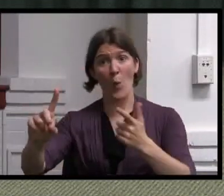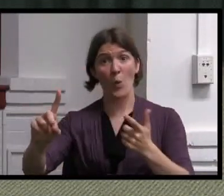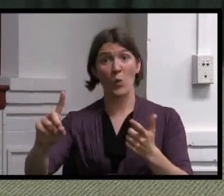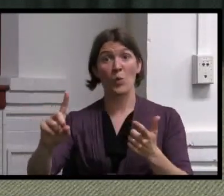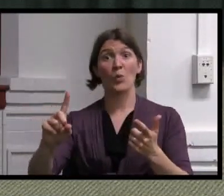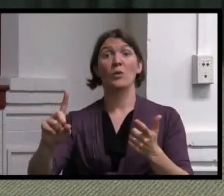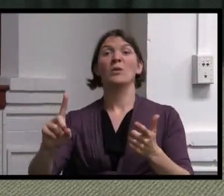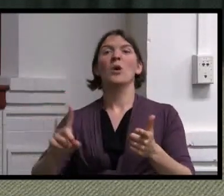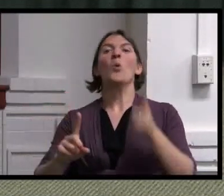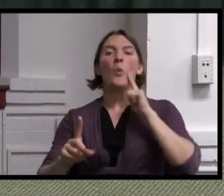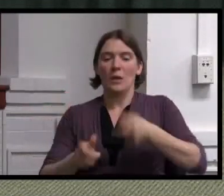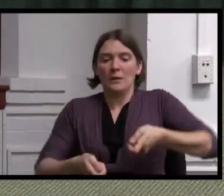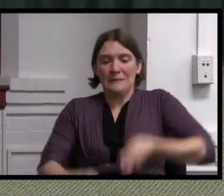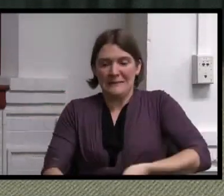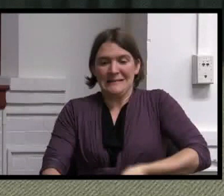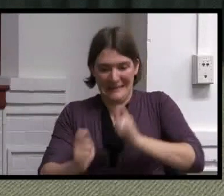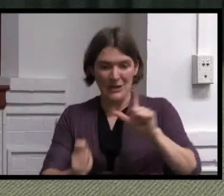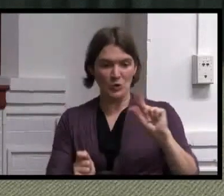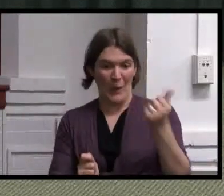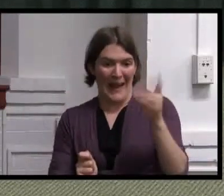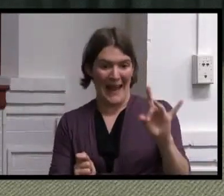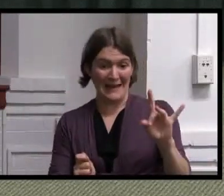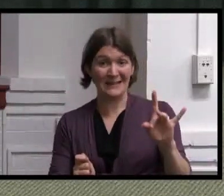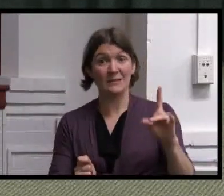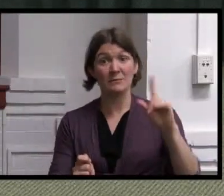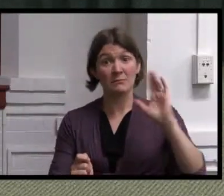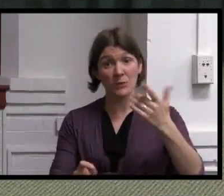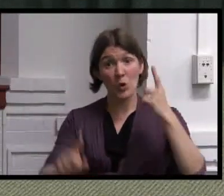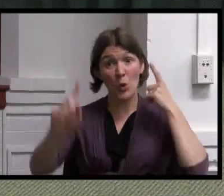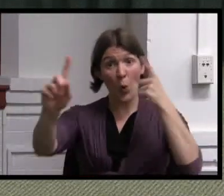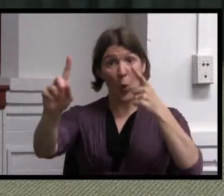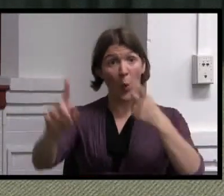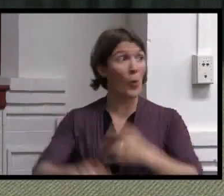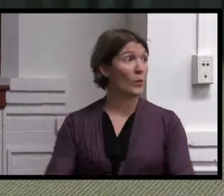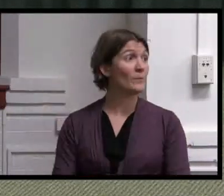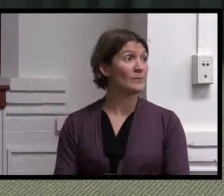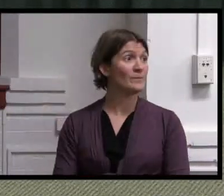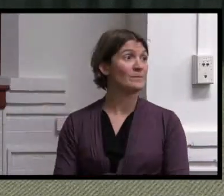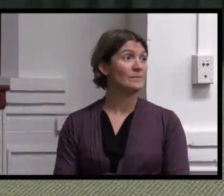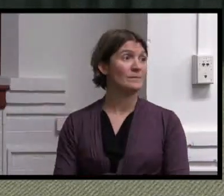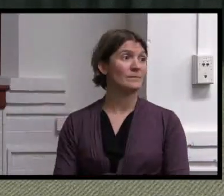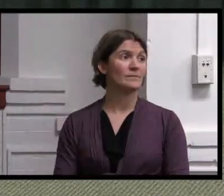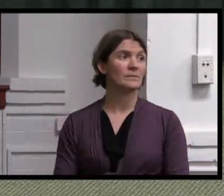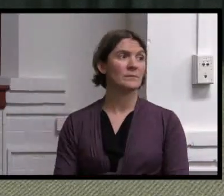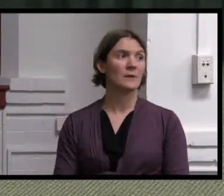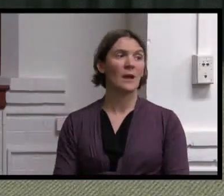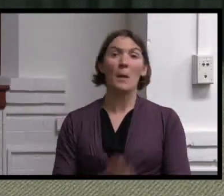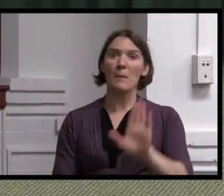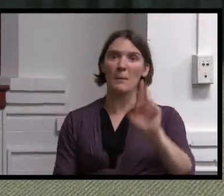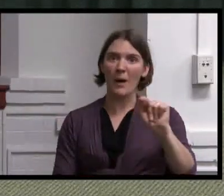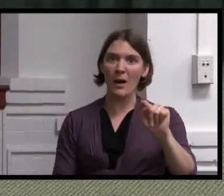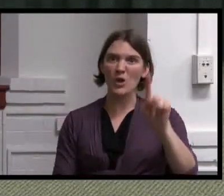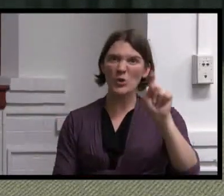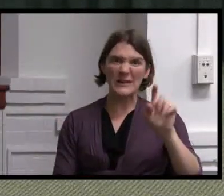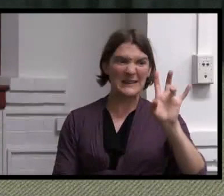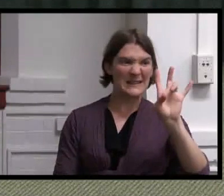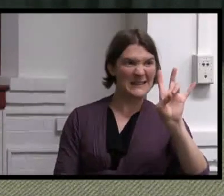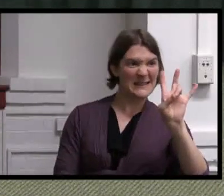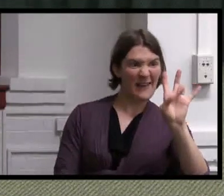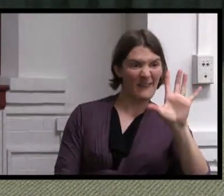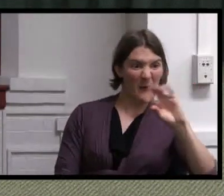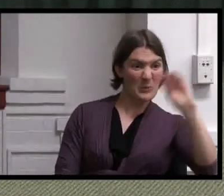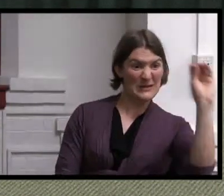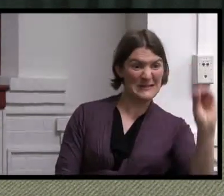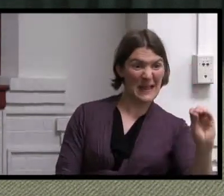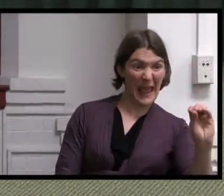you know, break ground in 2018. Right. That's what we're really goal-oriented towards. But to get to that, you need 75?